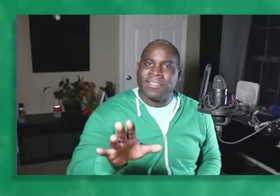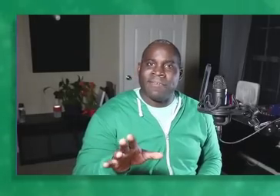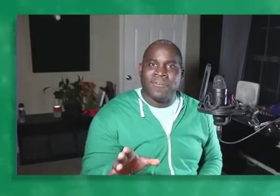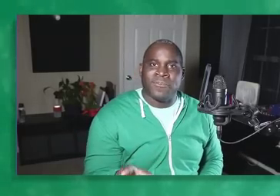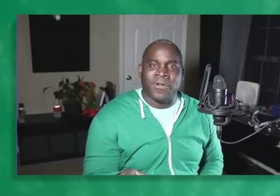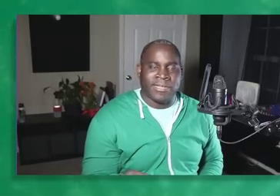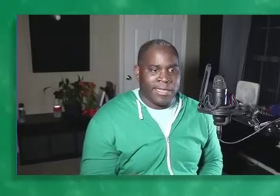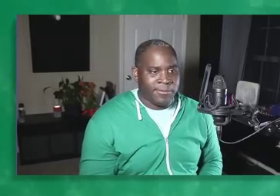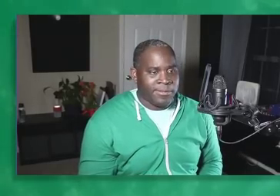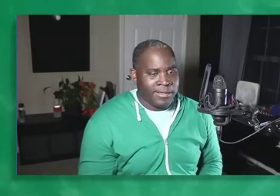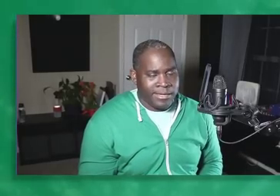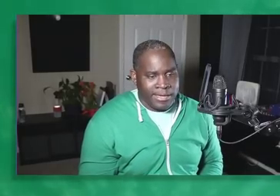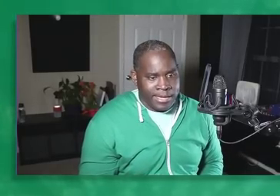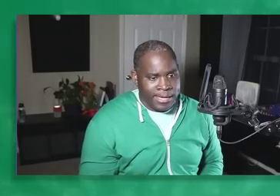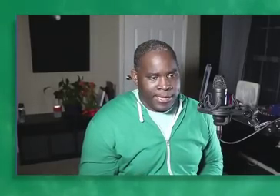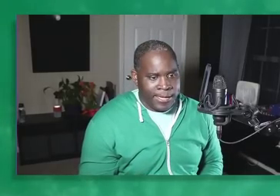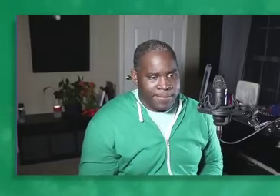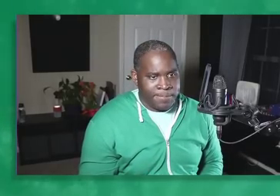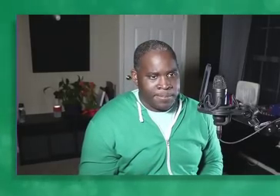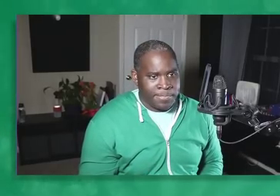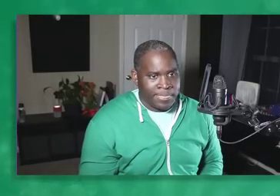Let's break that first part down.